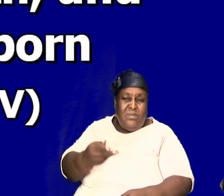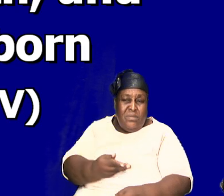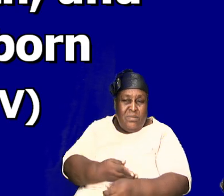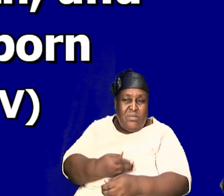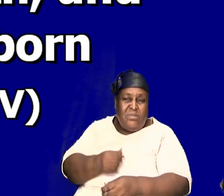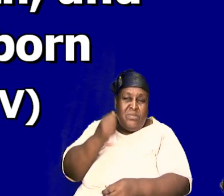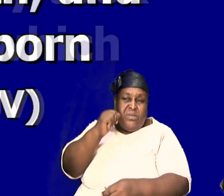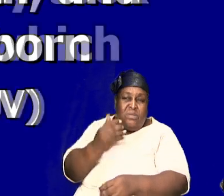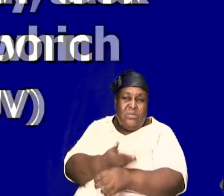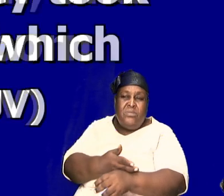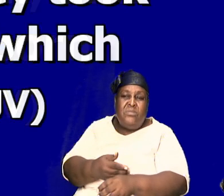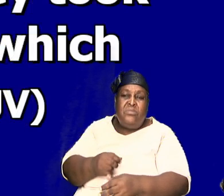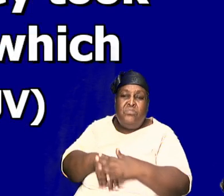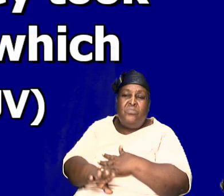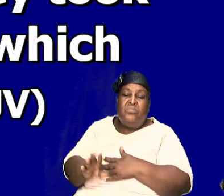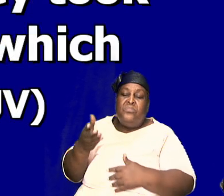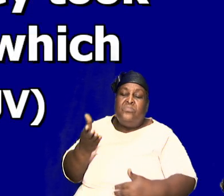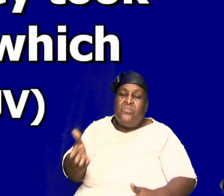unto them.